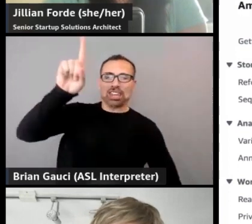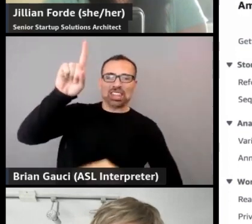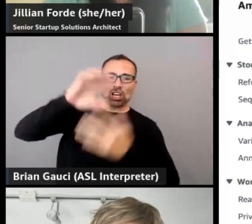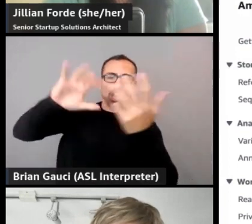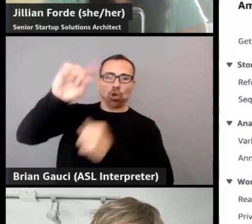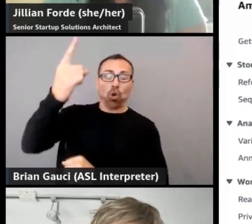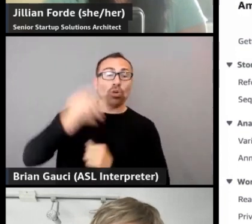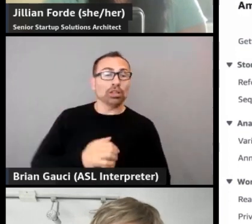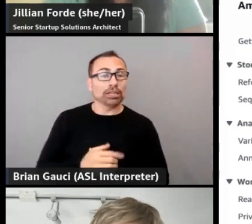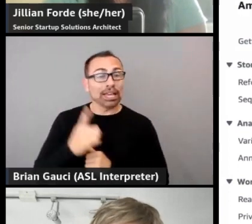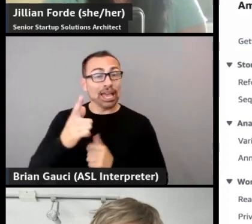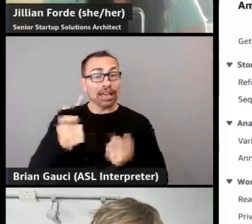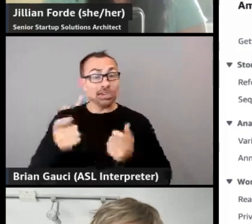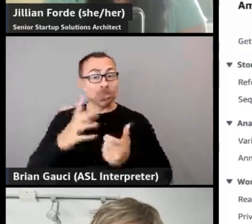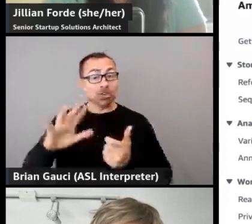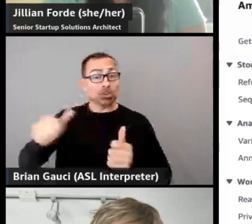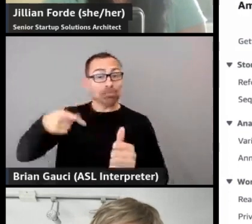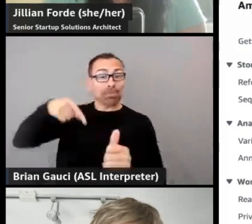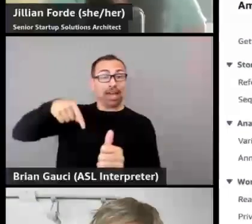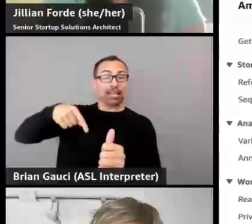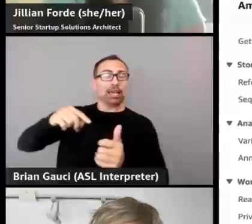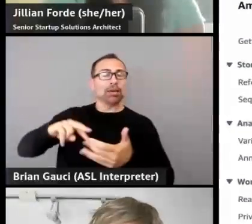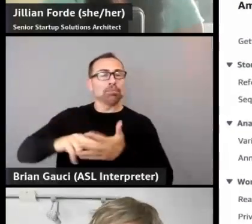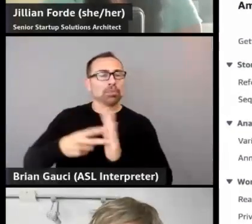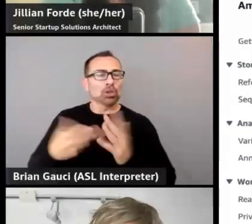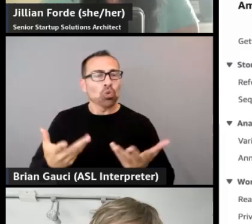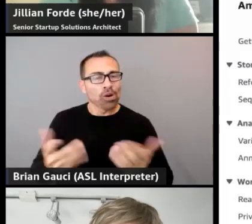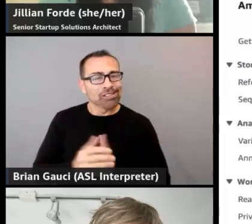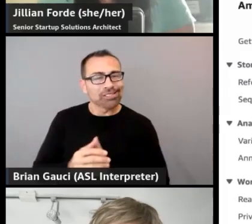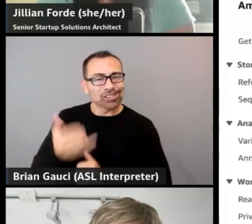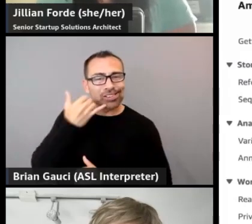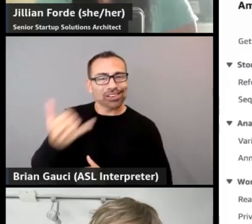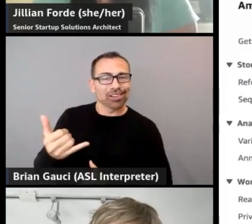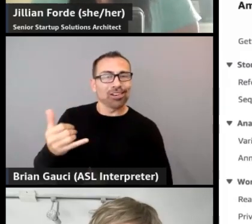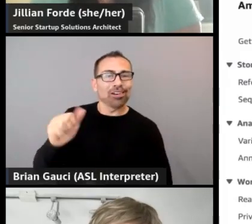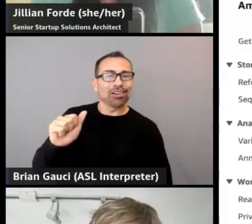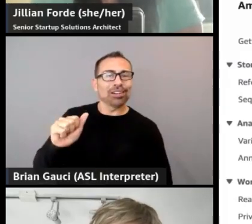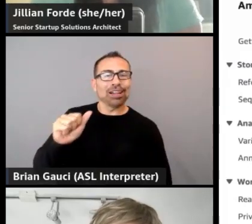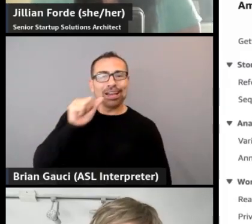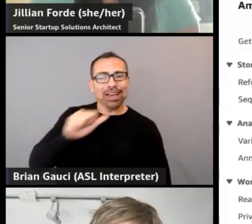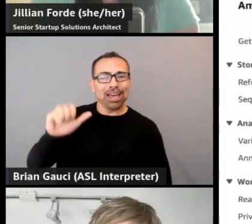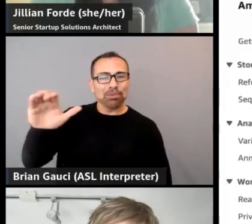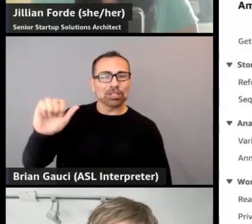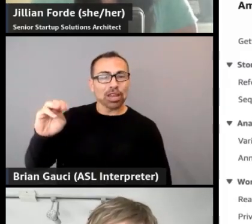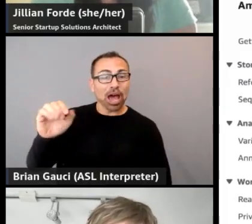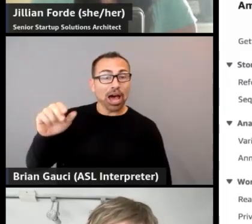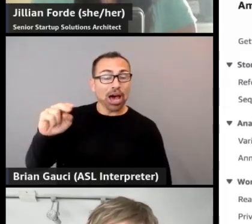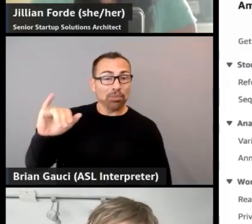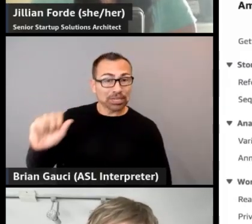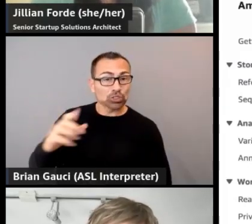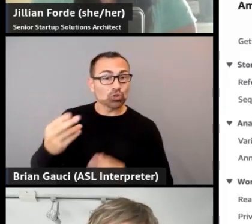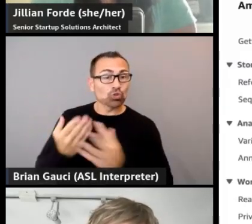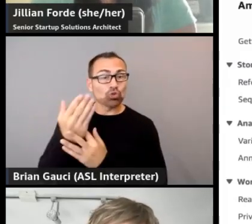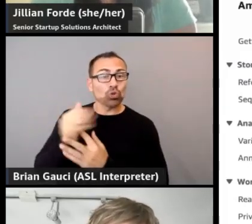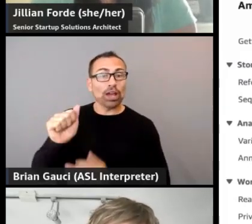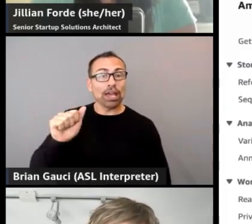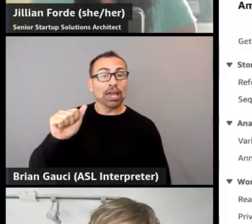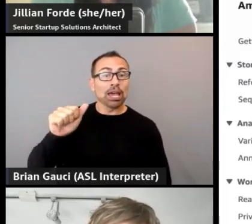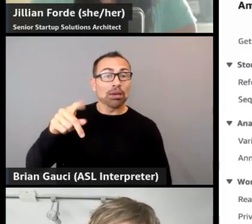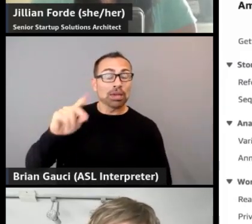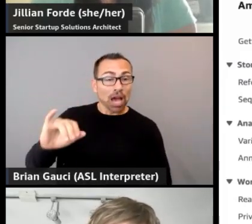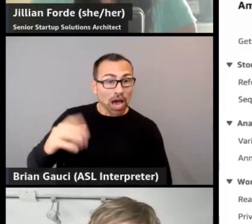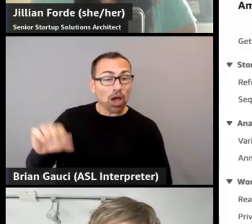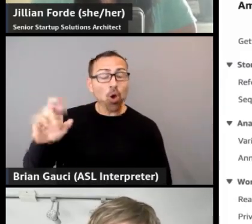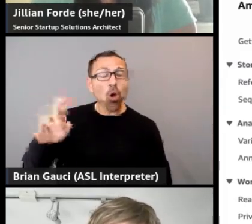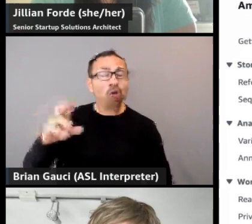you can call Amazon Omics through AWS CLI, or you can come directly to Amazon Omics console. And